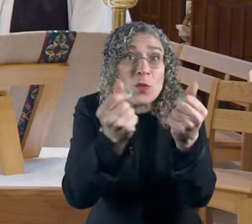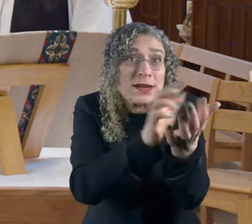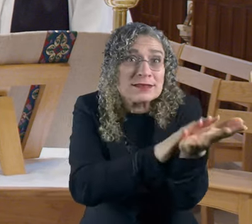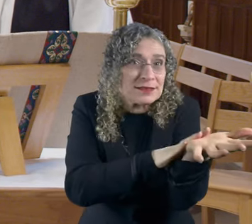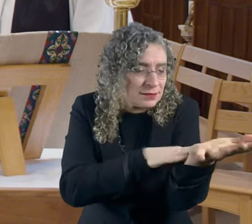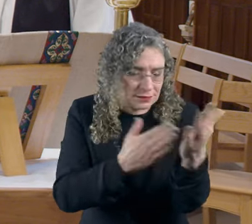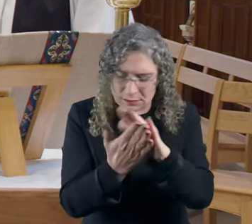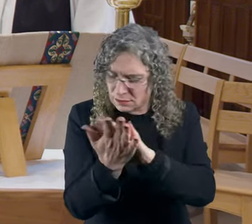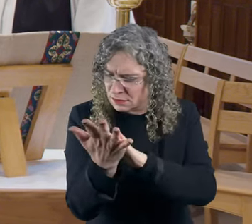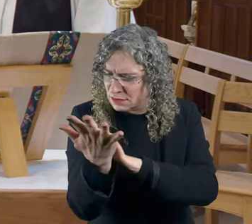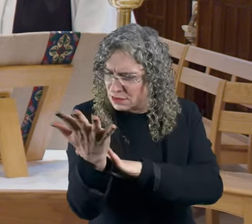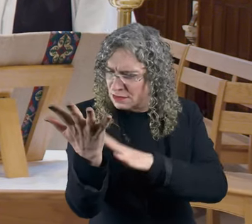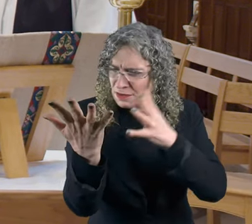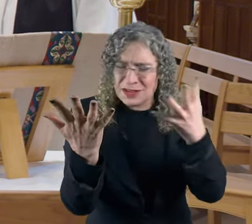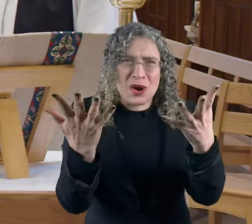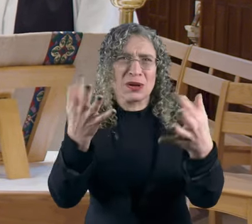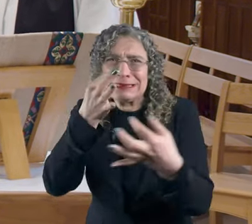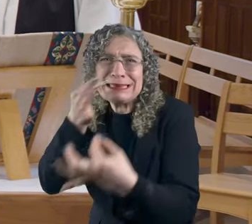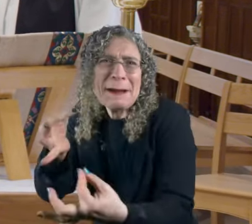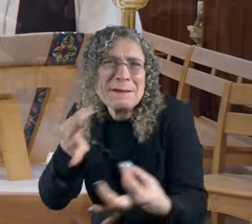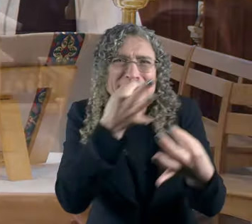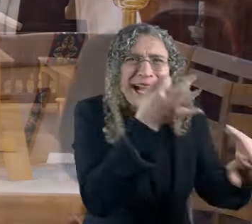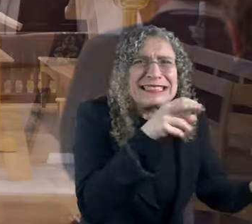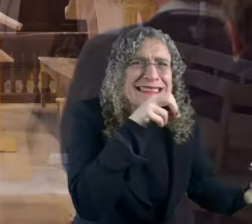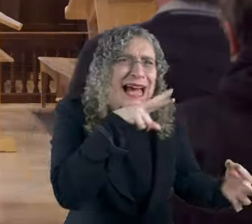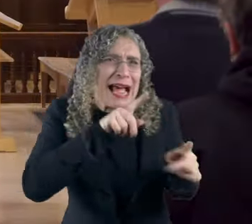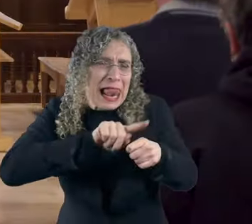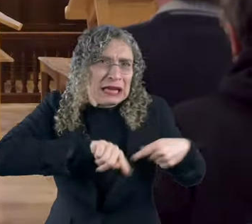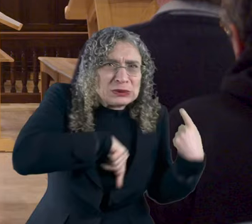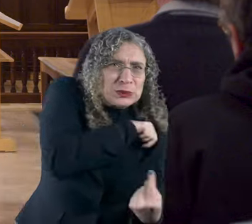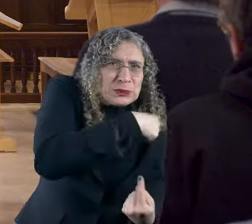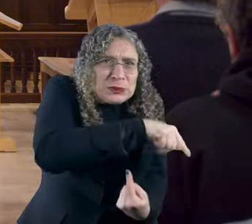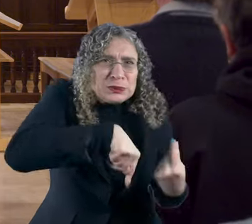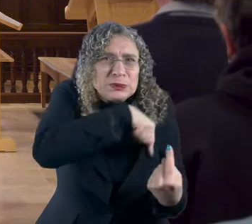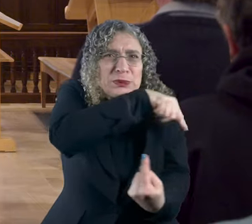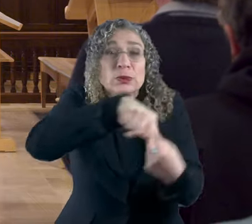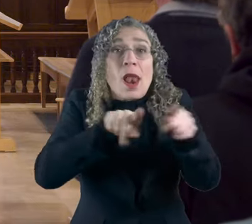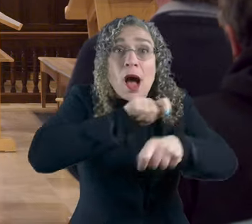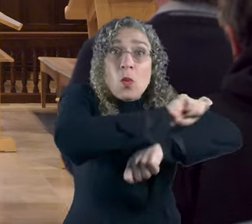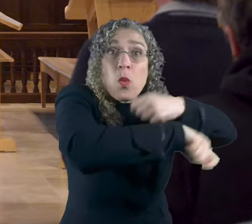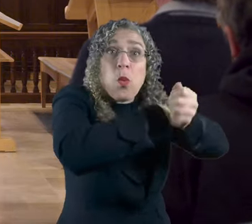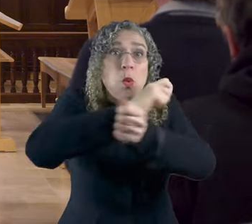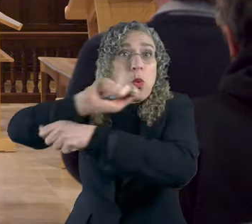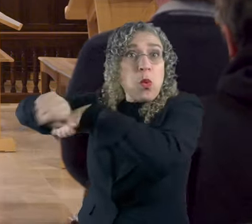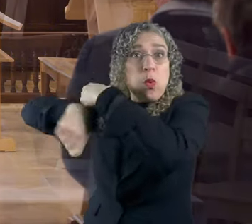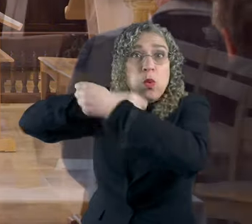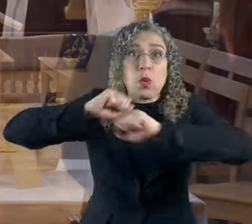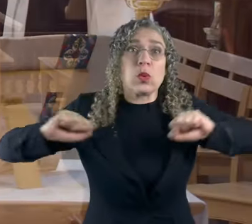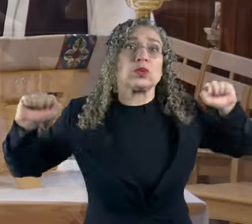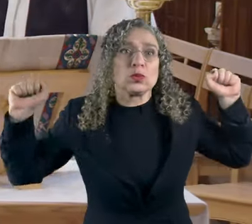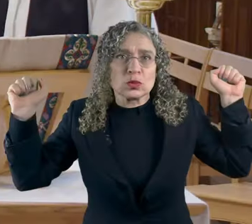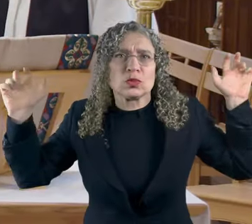his wrists, the twists of temptation wrapping round his feet like the cords that would carry him to